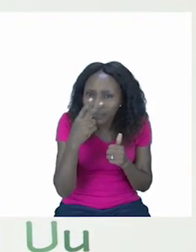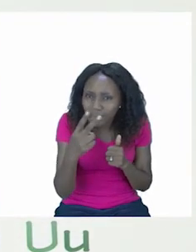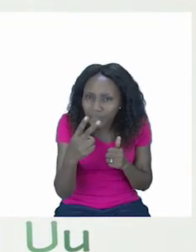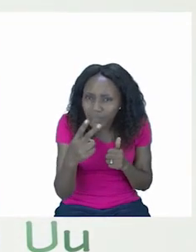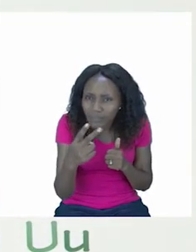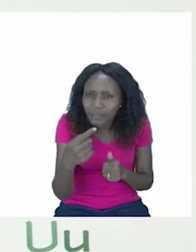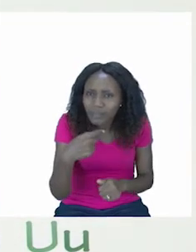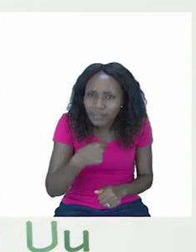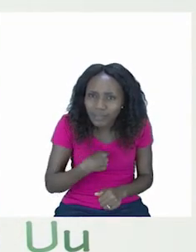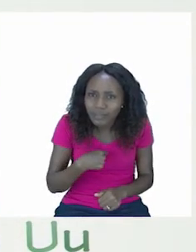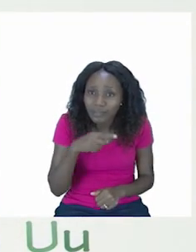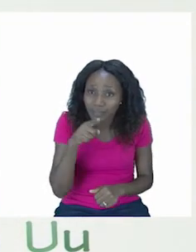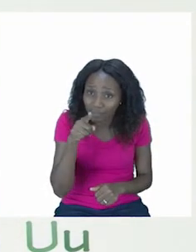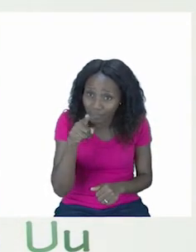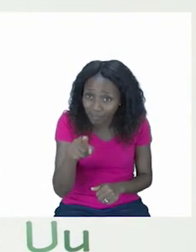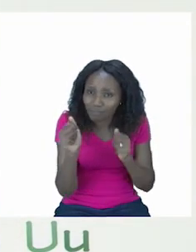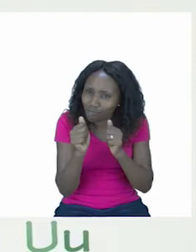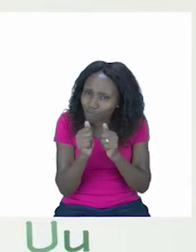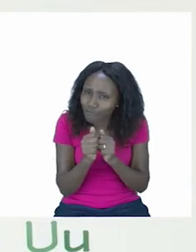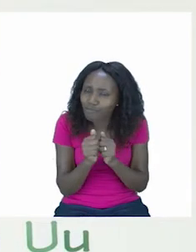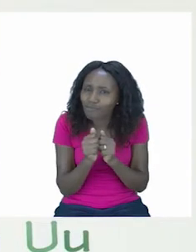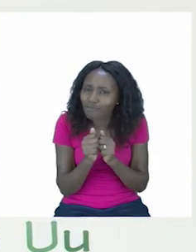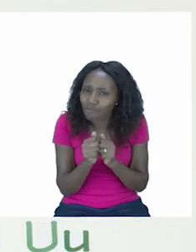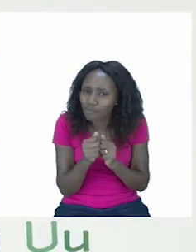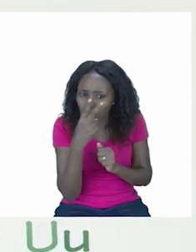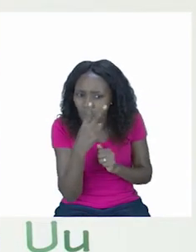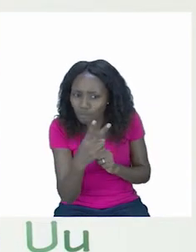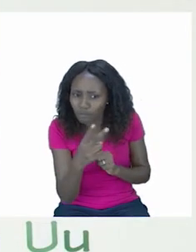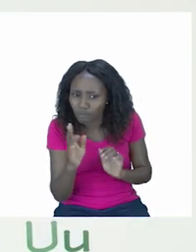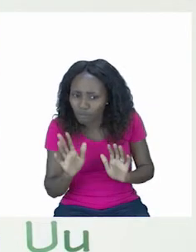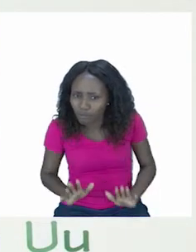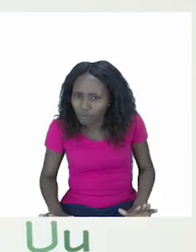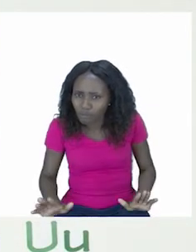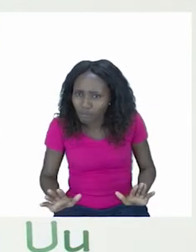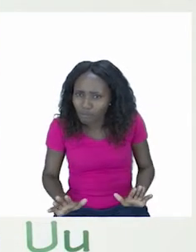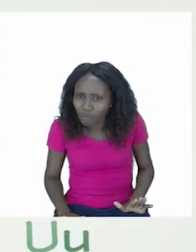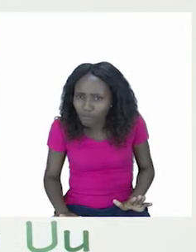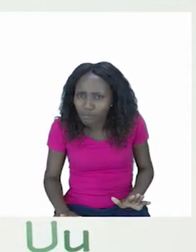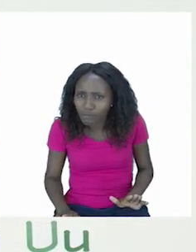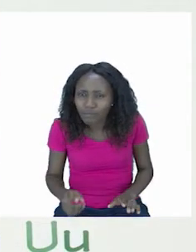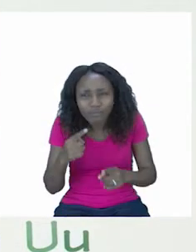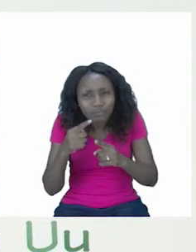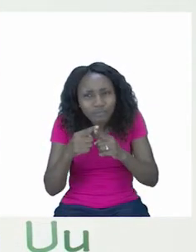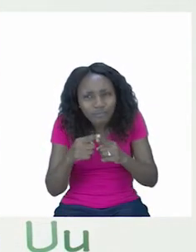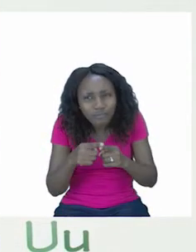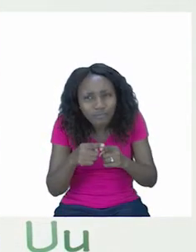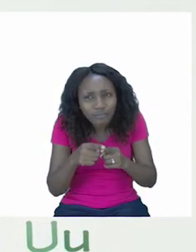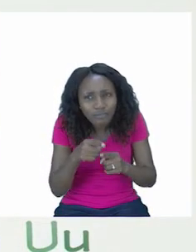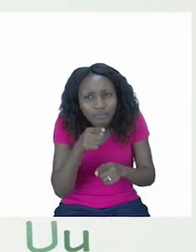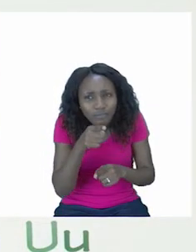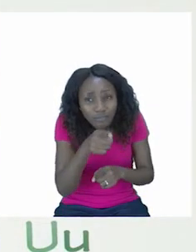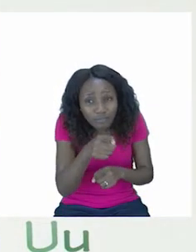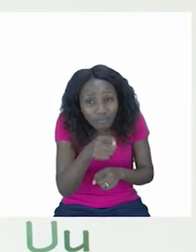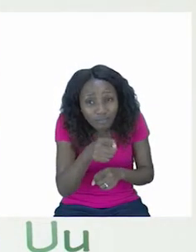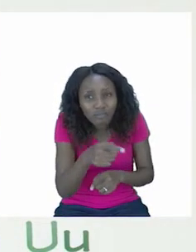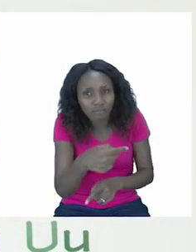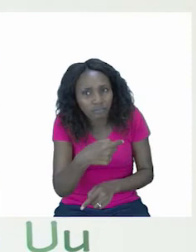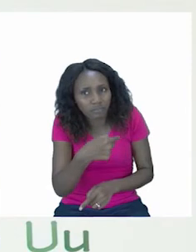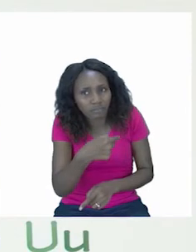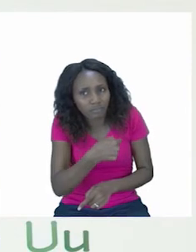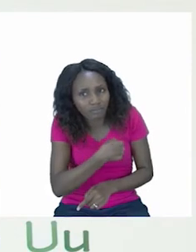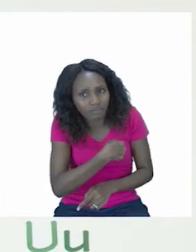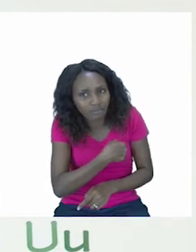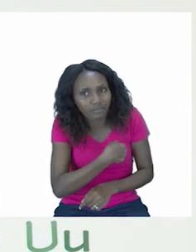and I, we have a girl, we will point to her and say